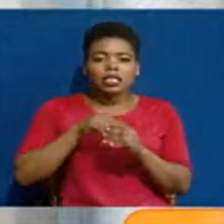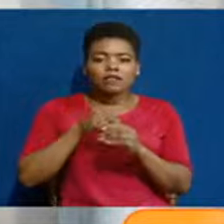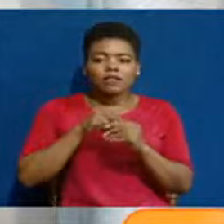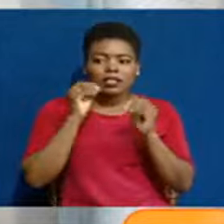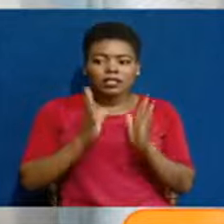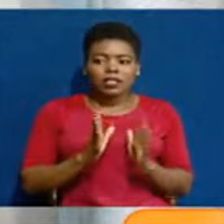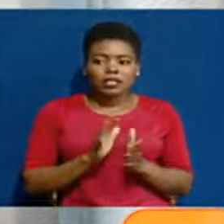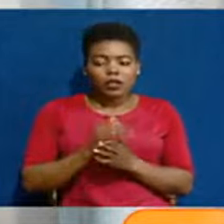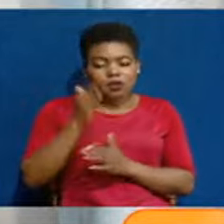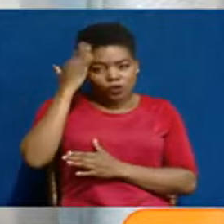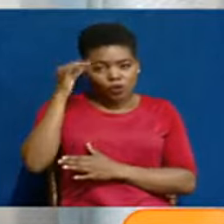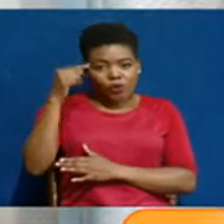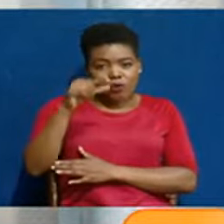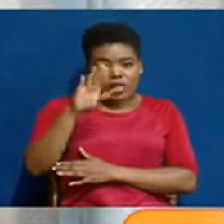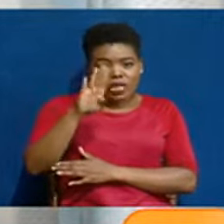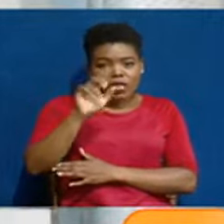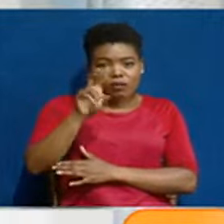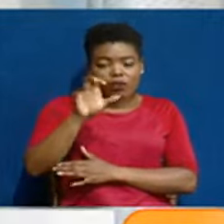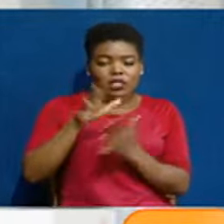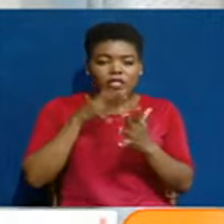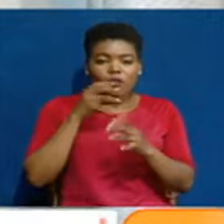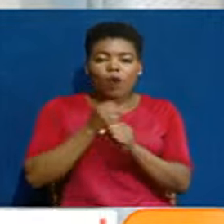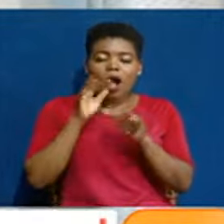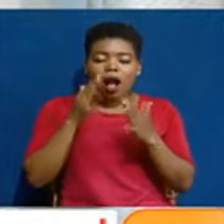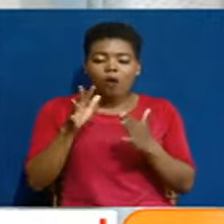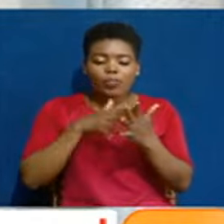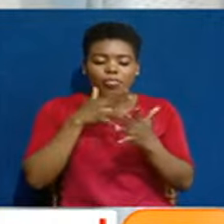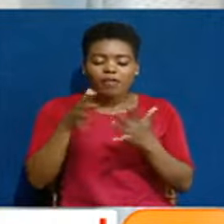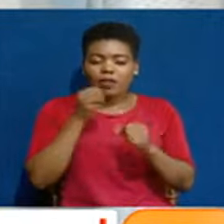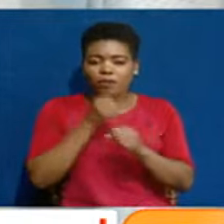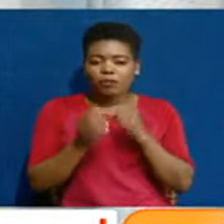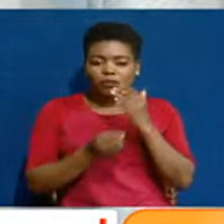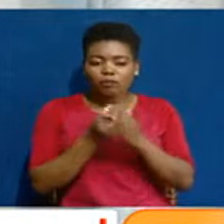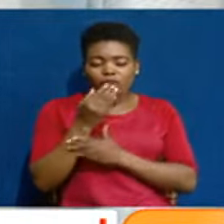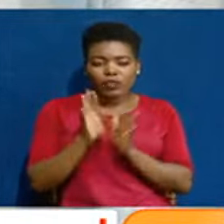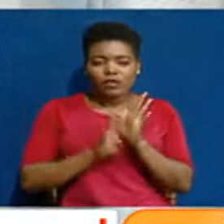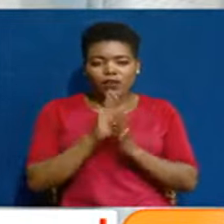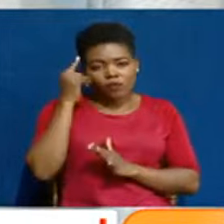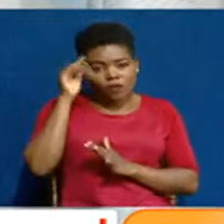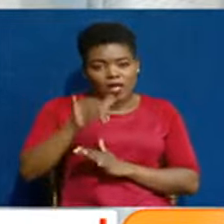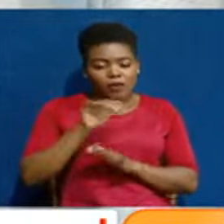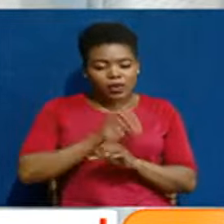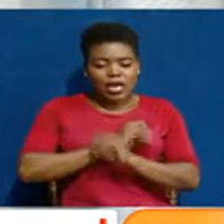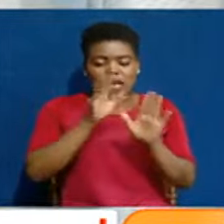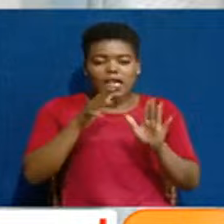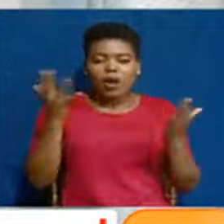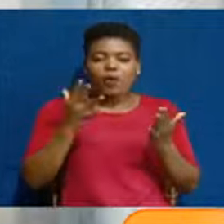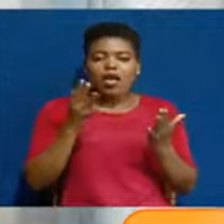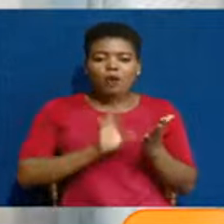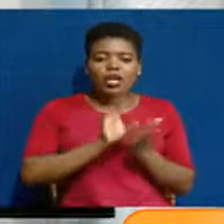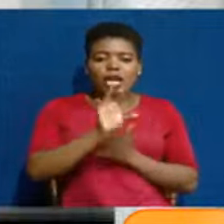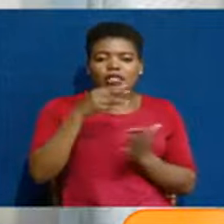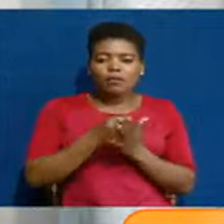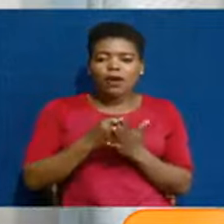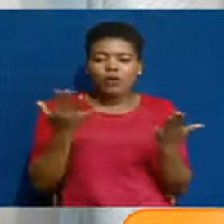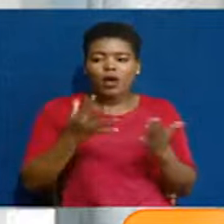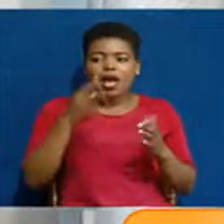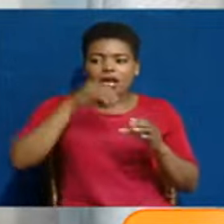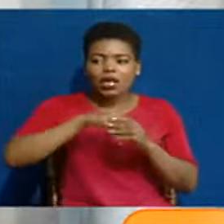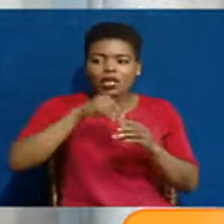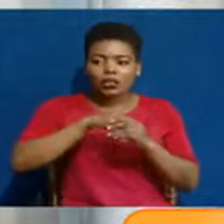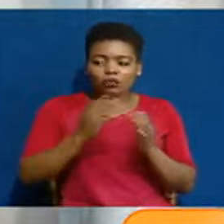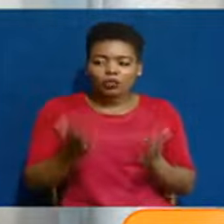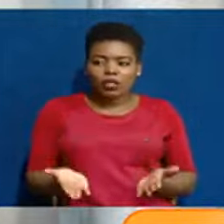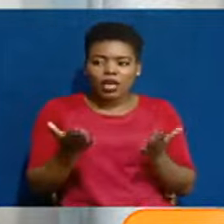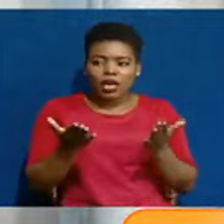of the green bond, when you look at the framework we've developed for it, we are very clear where the money will go also. Mm-hmm. Into enhancing